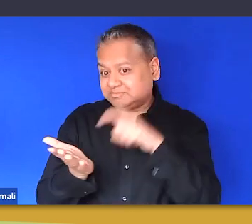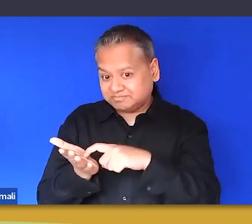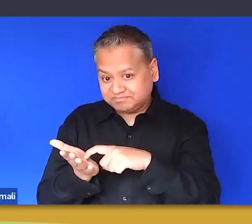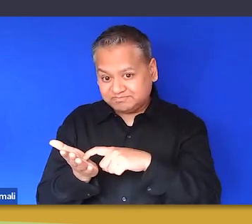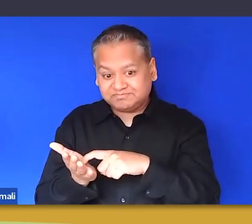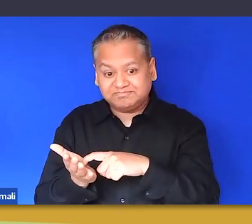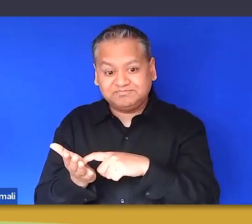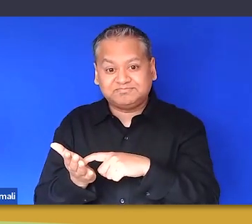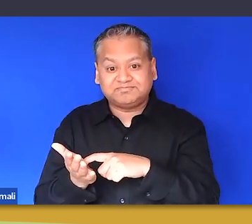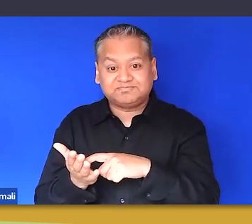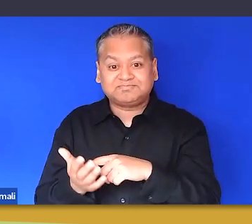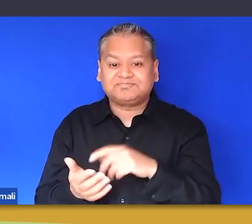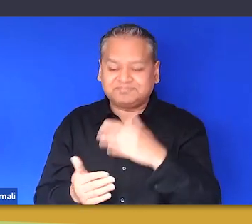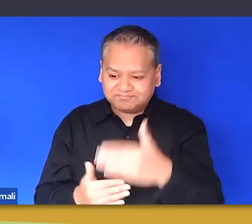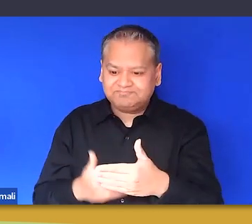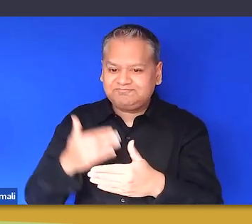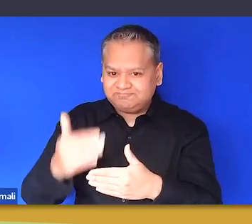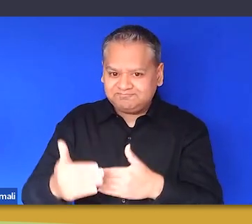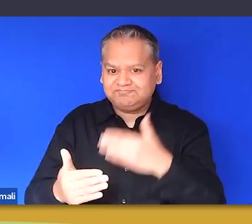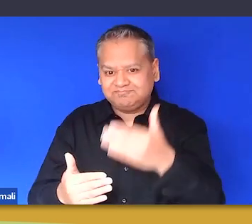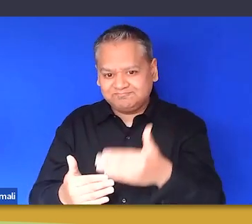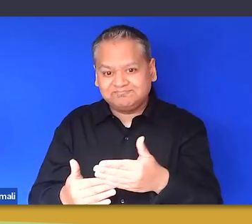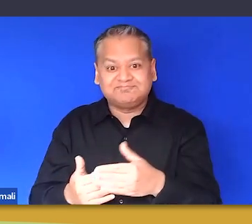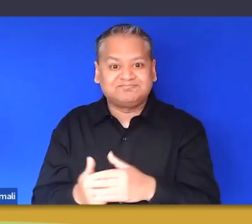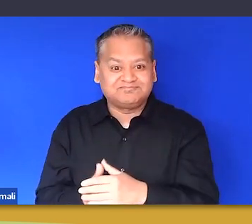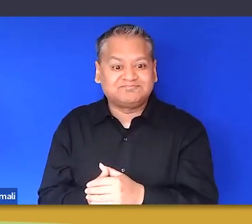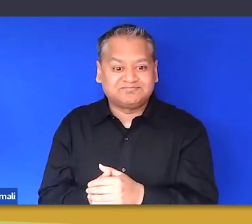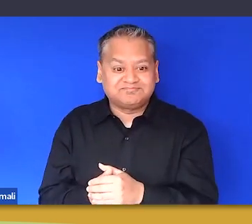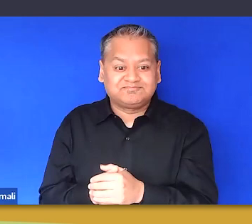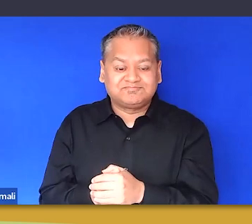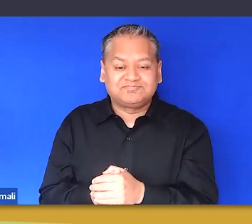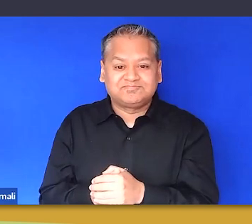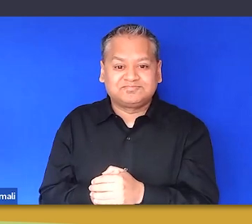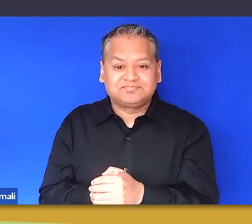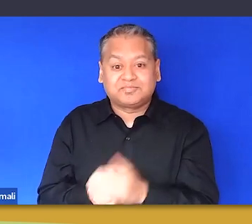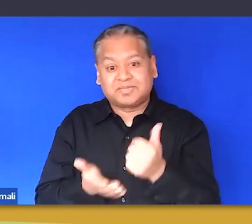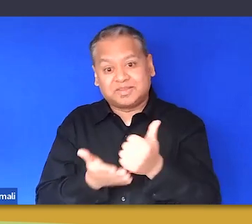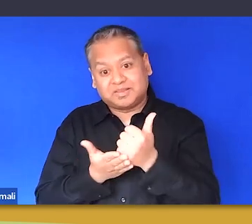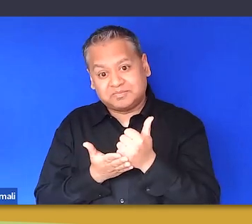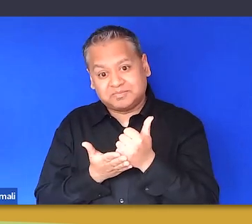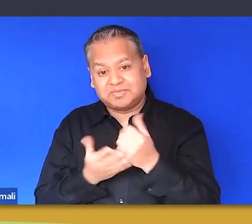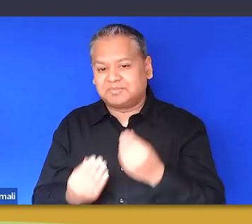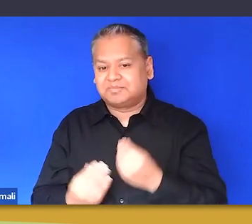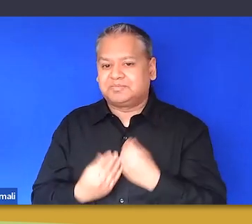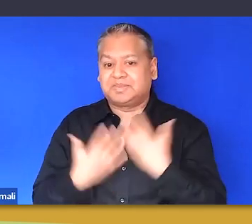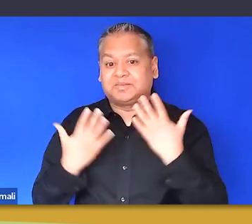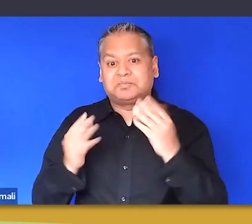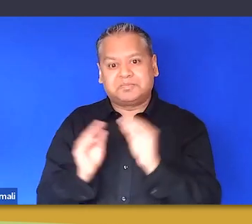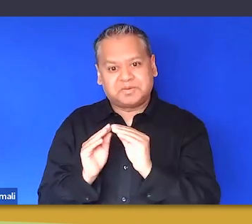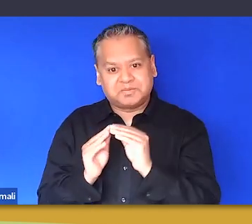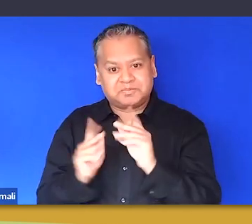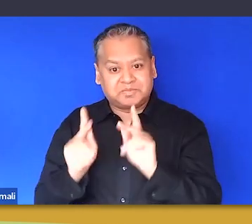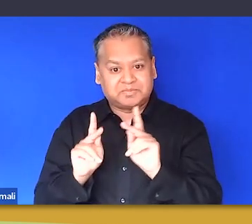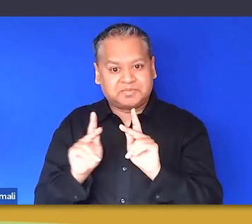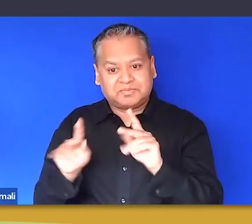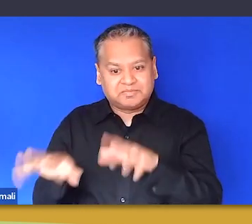right direction and inspiring more actionable change in individuals and organizations.